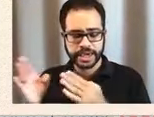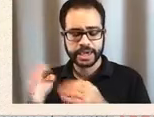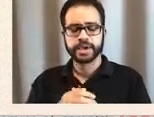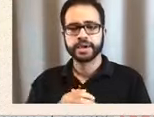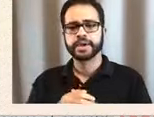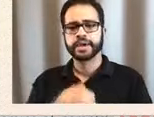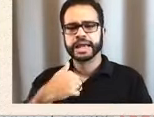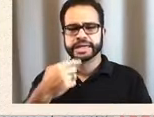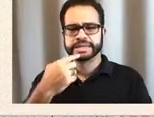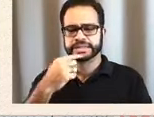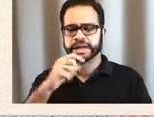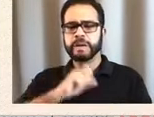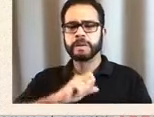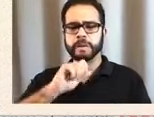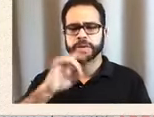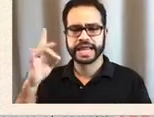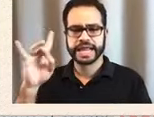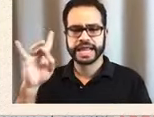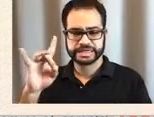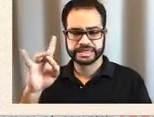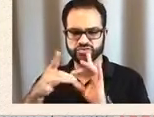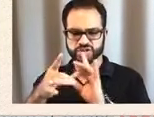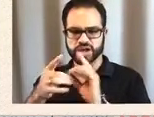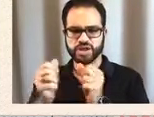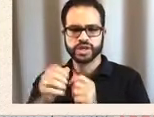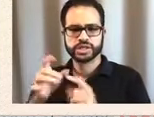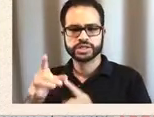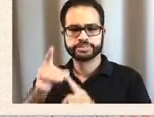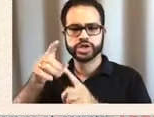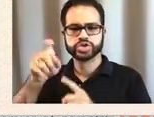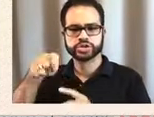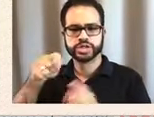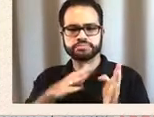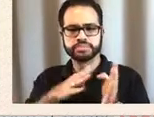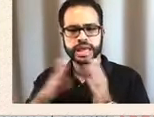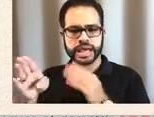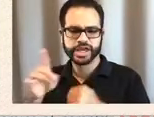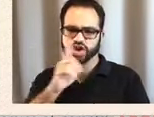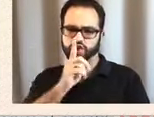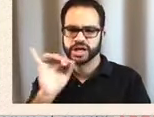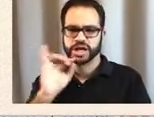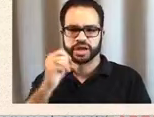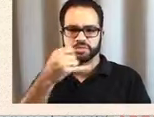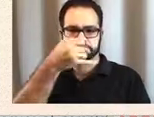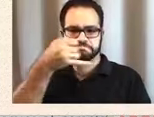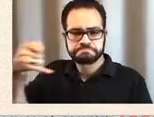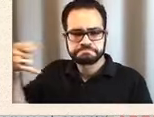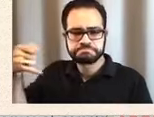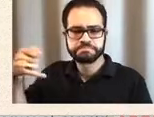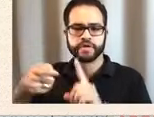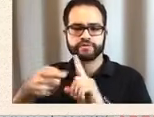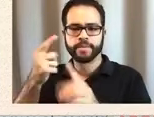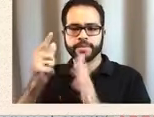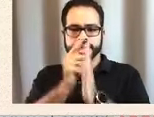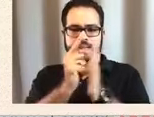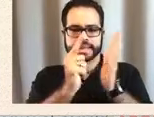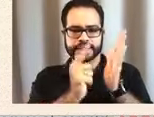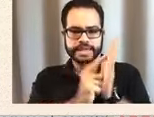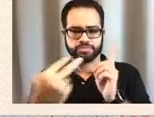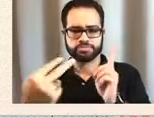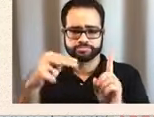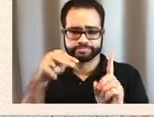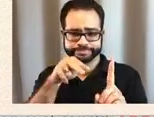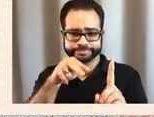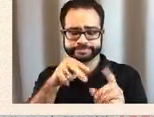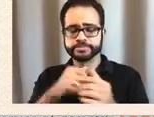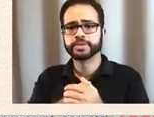18 when it comes to special needs planning is really a line in the sand from a legal aspect. So